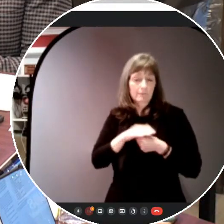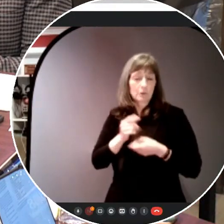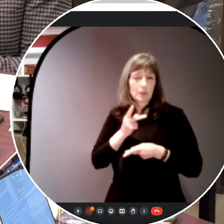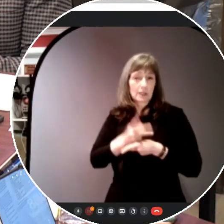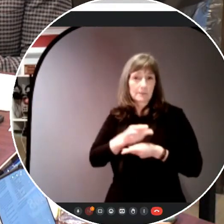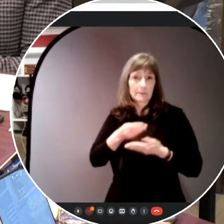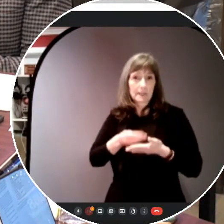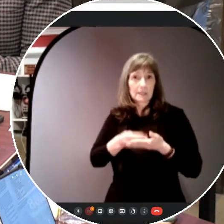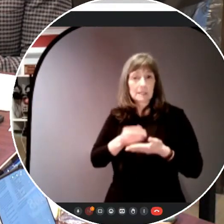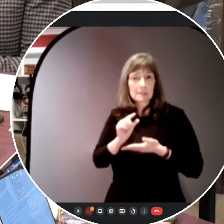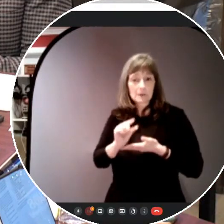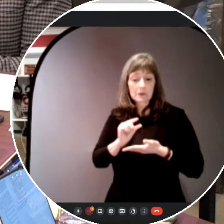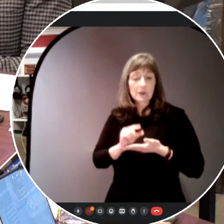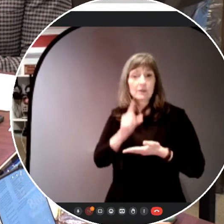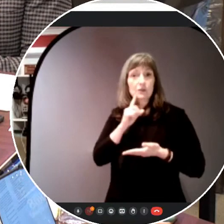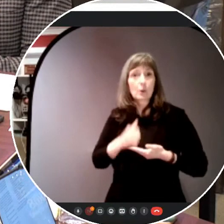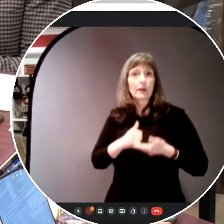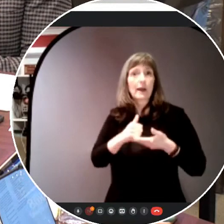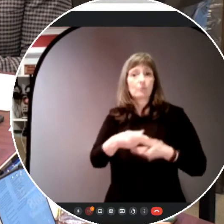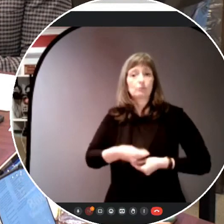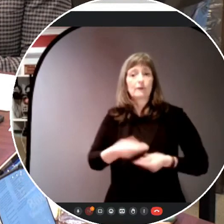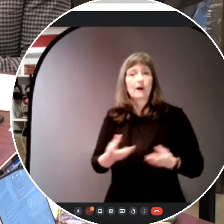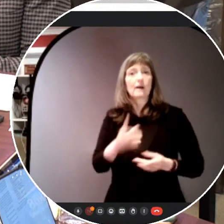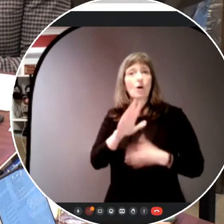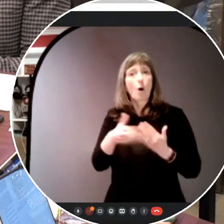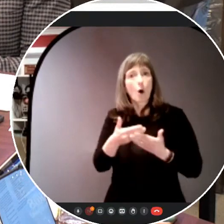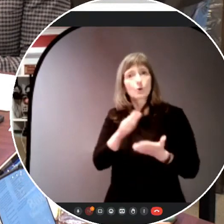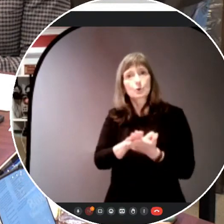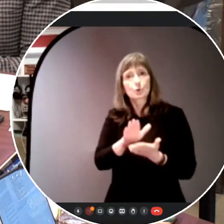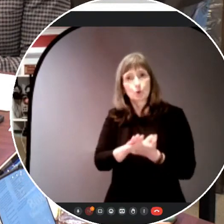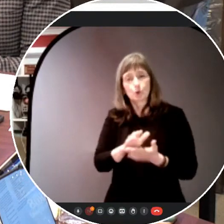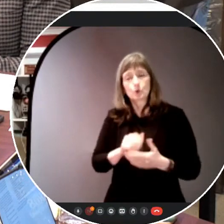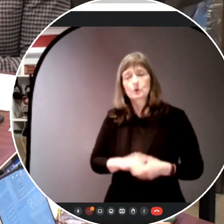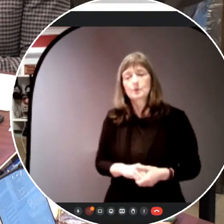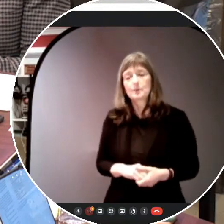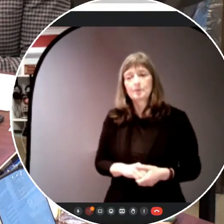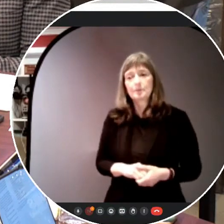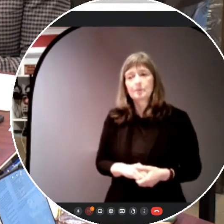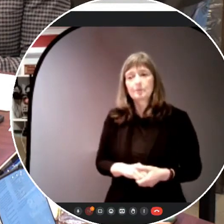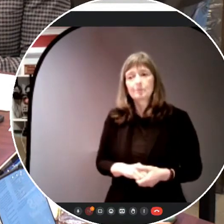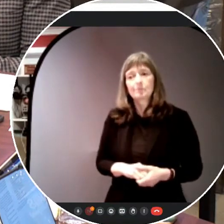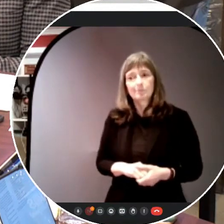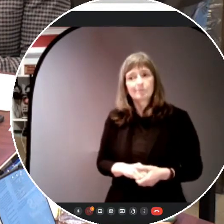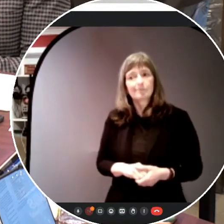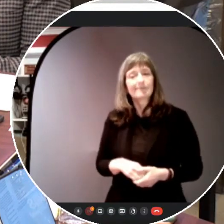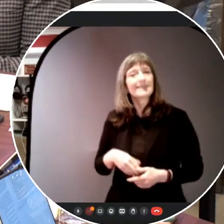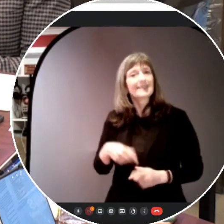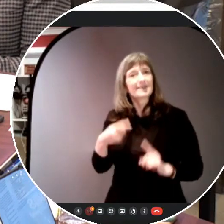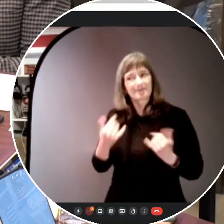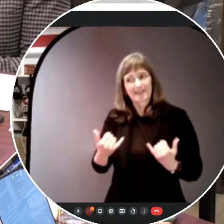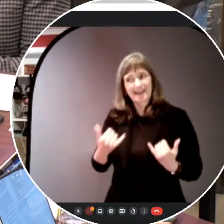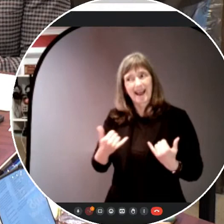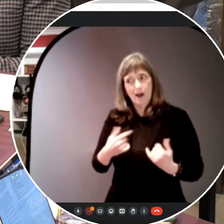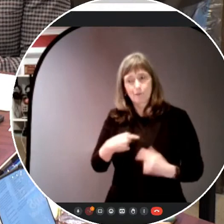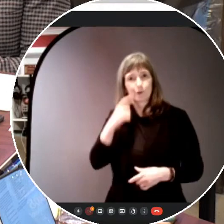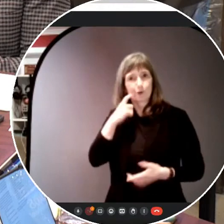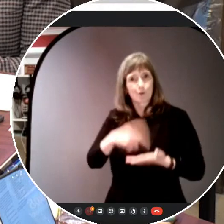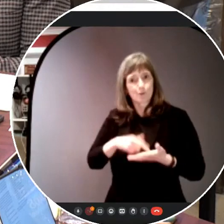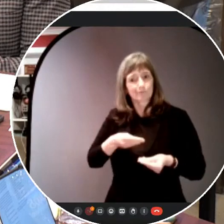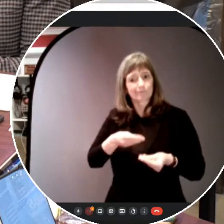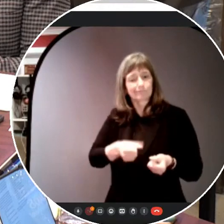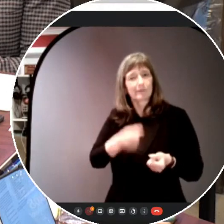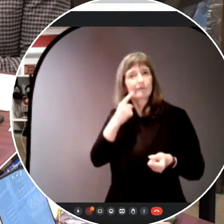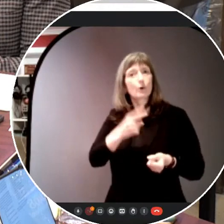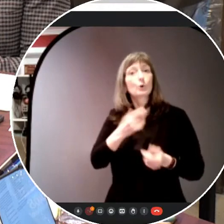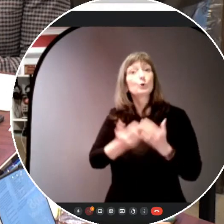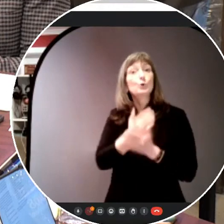help all schools in the district with some initiatives, especially around our new Canadians as they come in, to be able to help with some